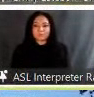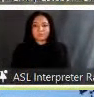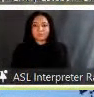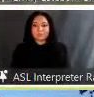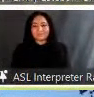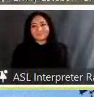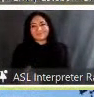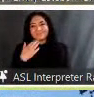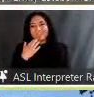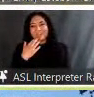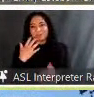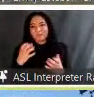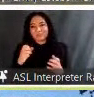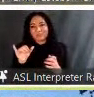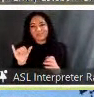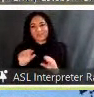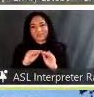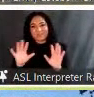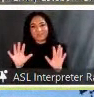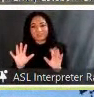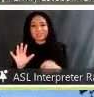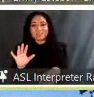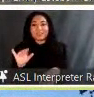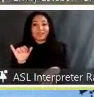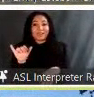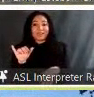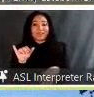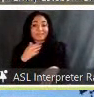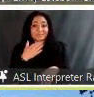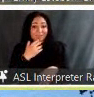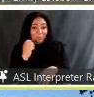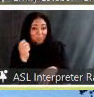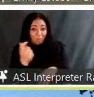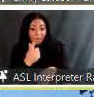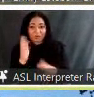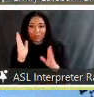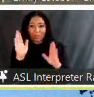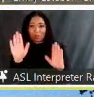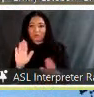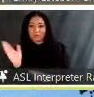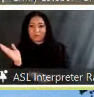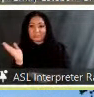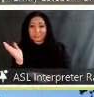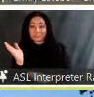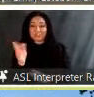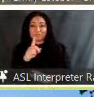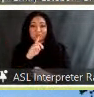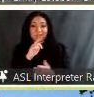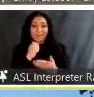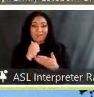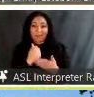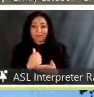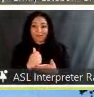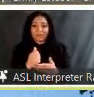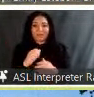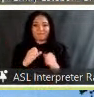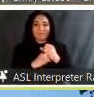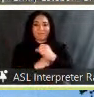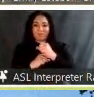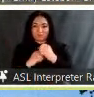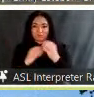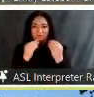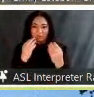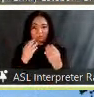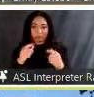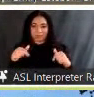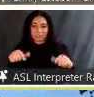Thank you so much for that clarification. And thank you all for the wonderful presentation and really helpful and foundational information for